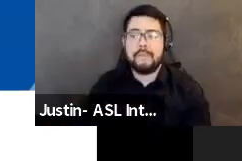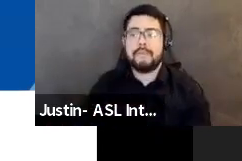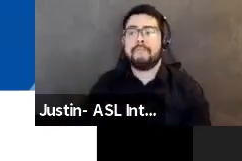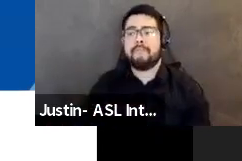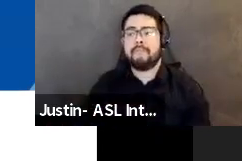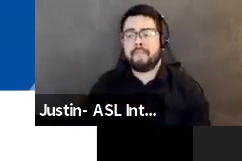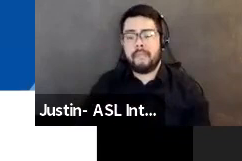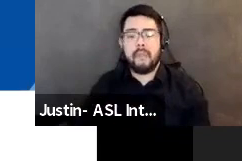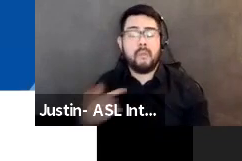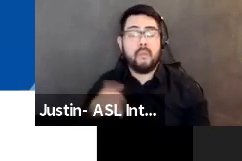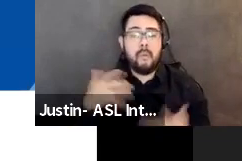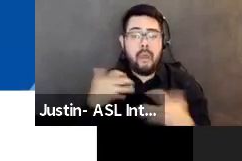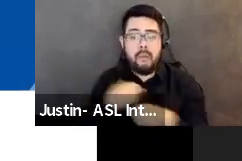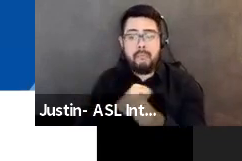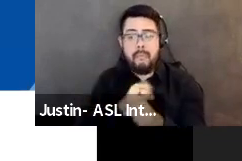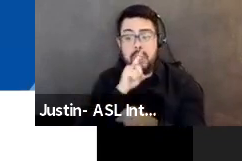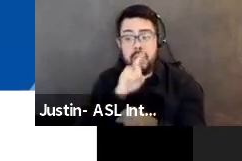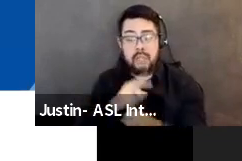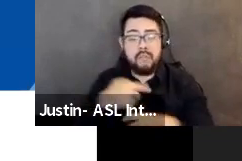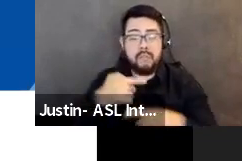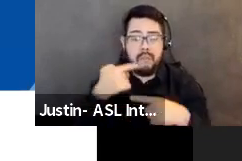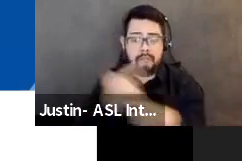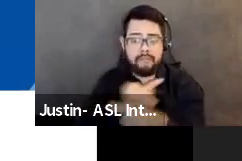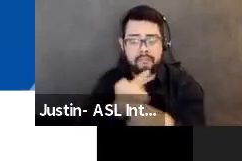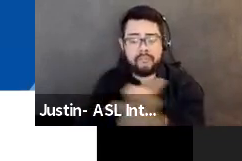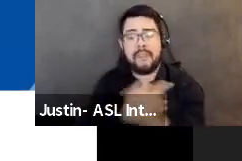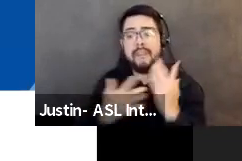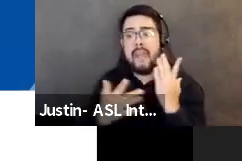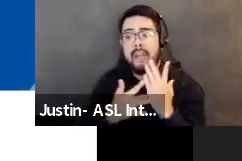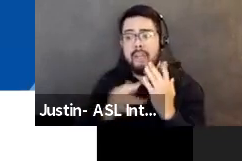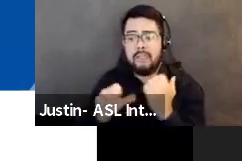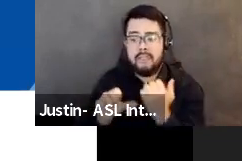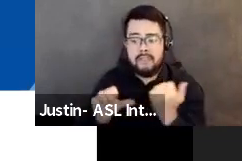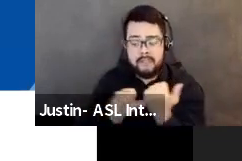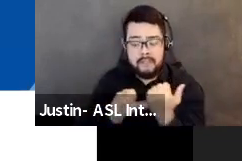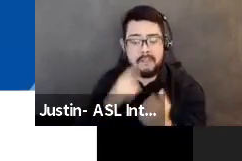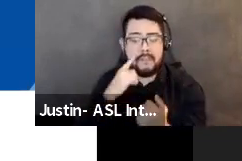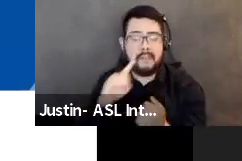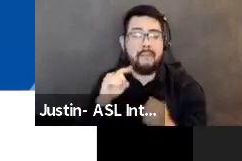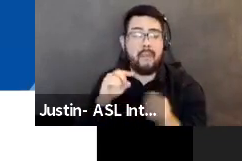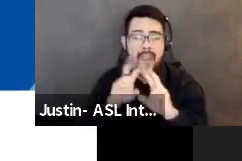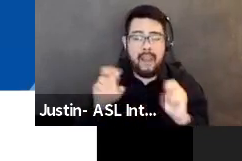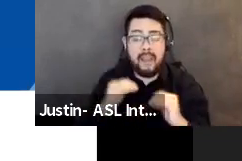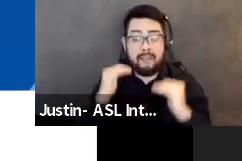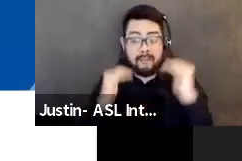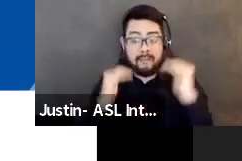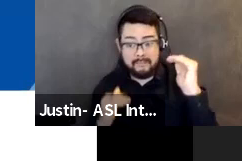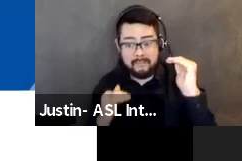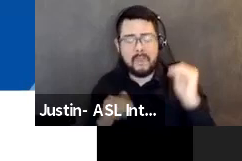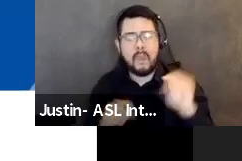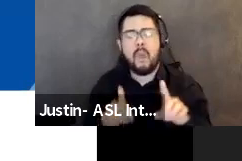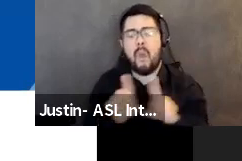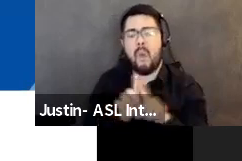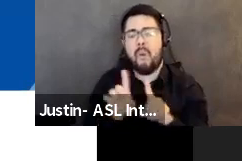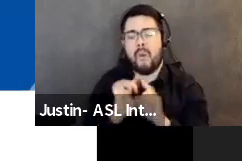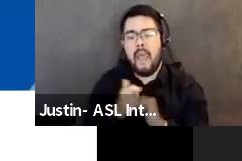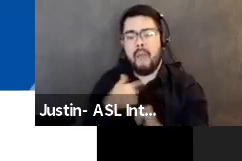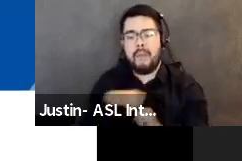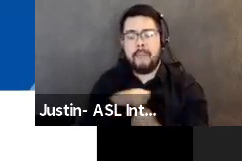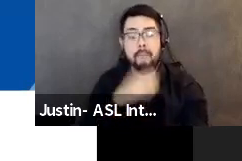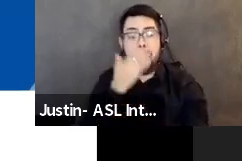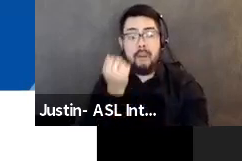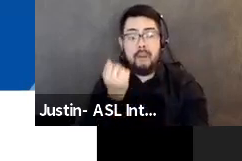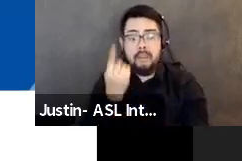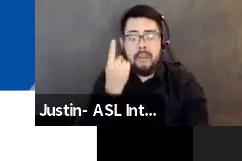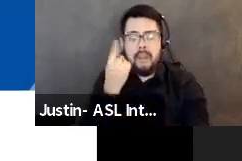are getting the right technical assistance that helps us to analyze these disparities and help us to understand what by a year